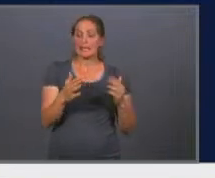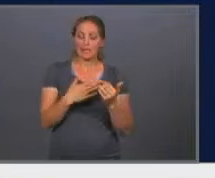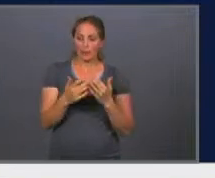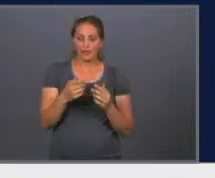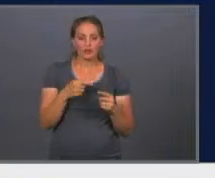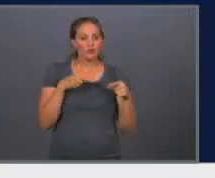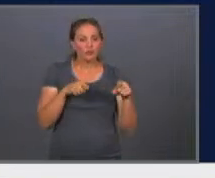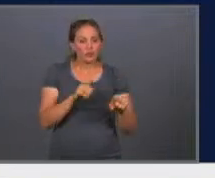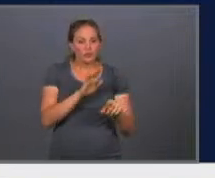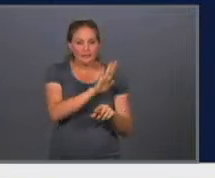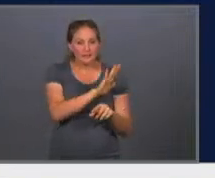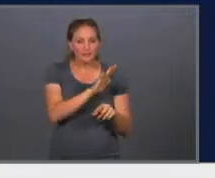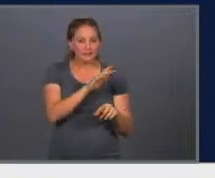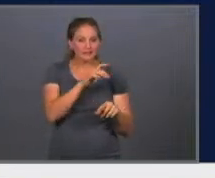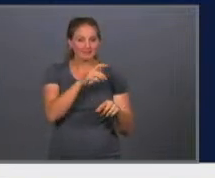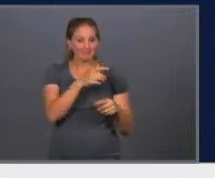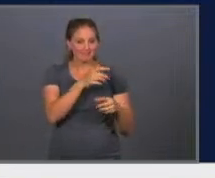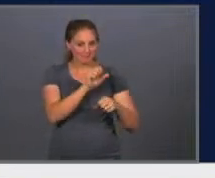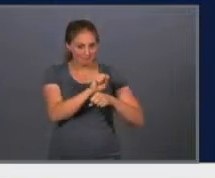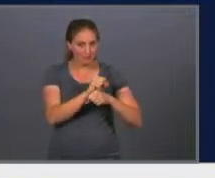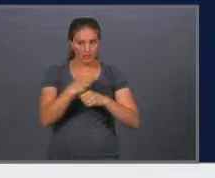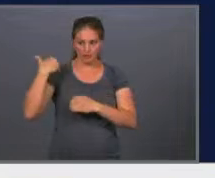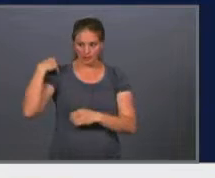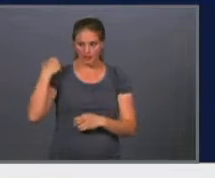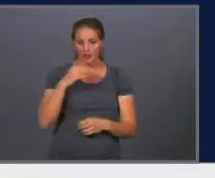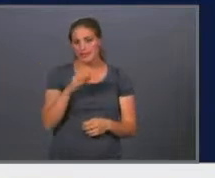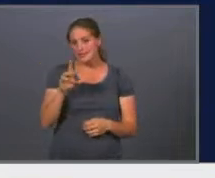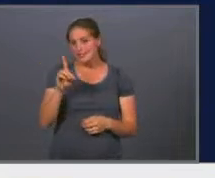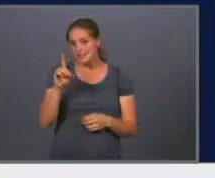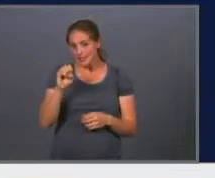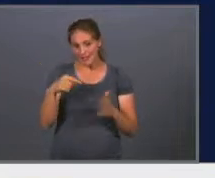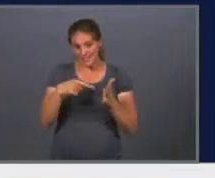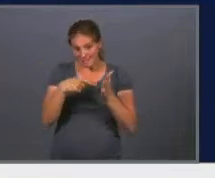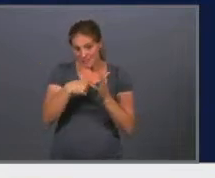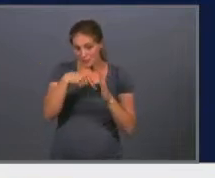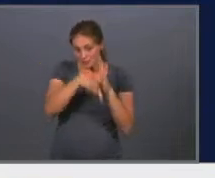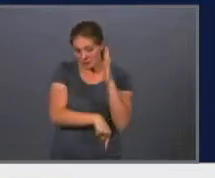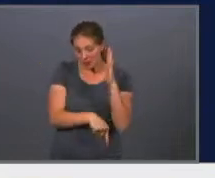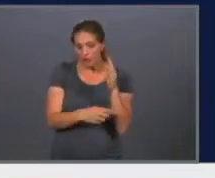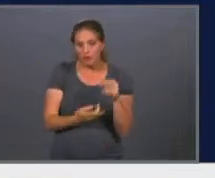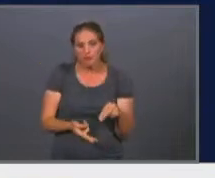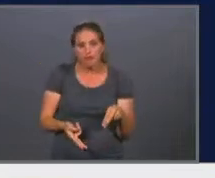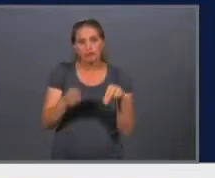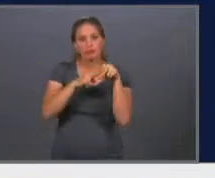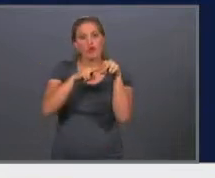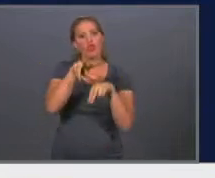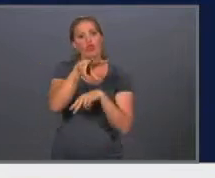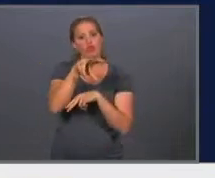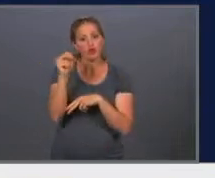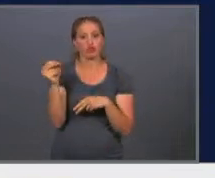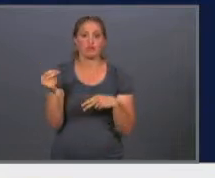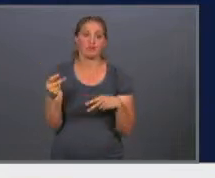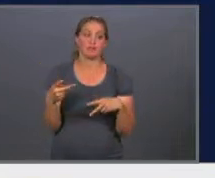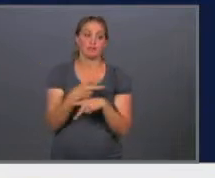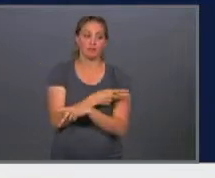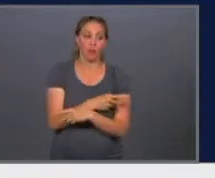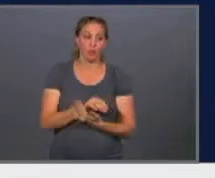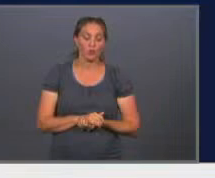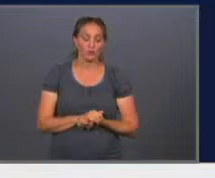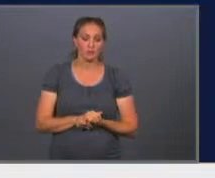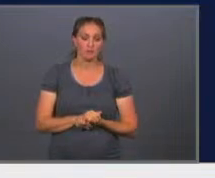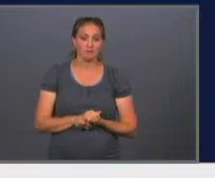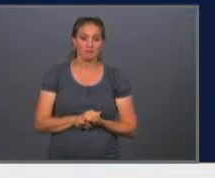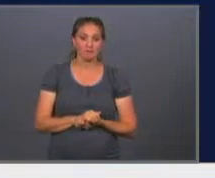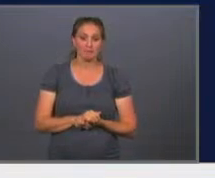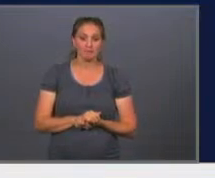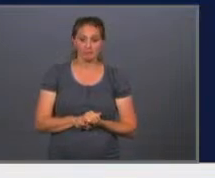his time, the deficit went up about 30-fold. So, Are we okay to move on?